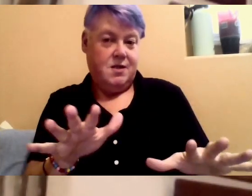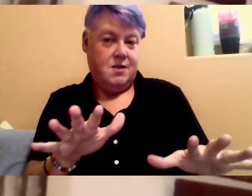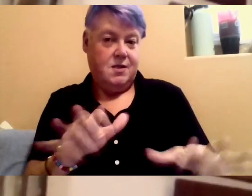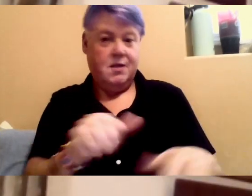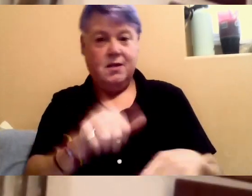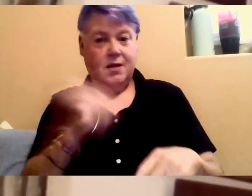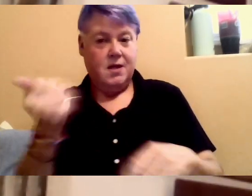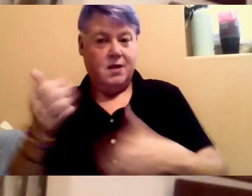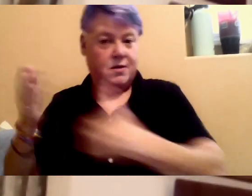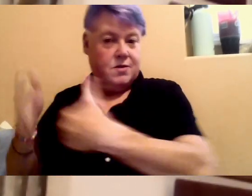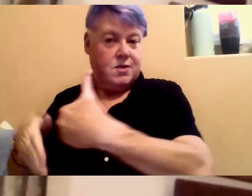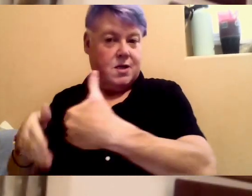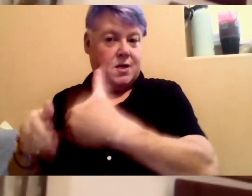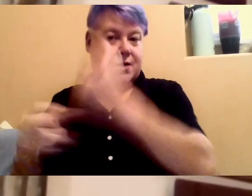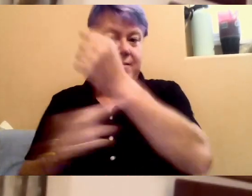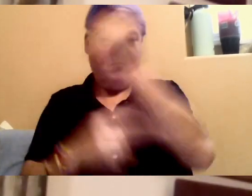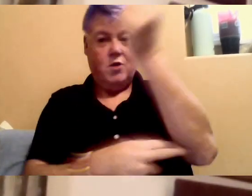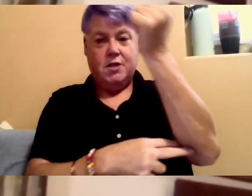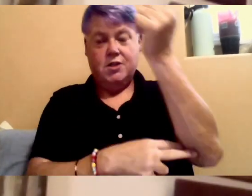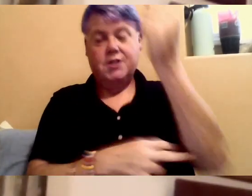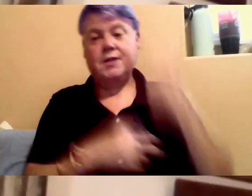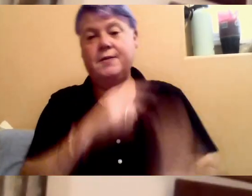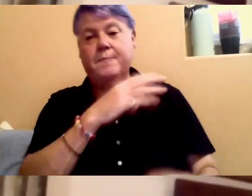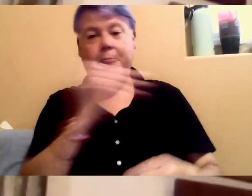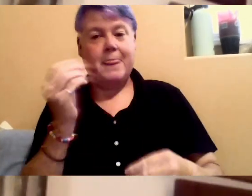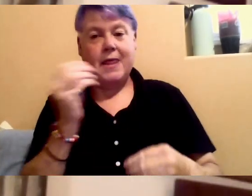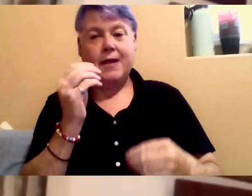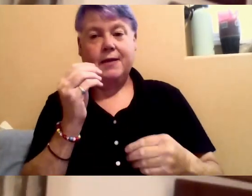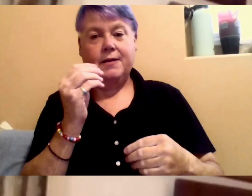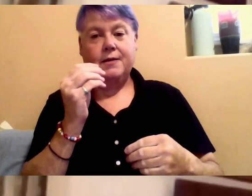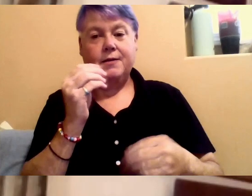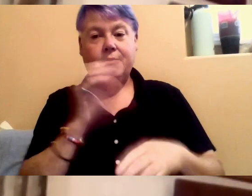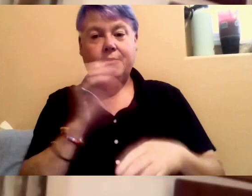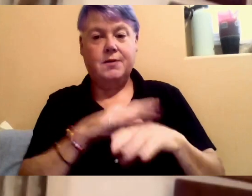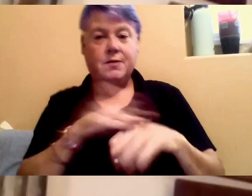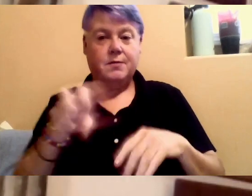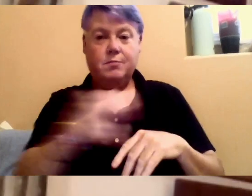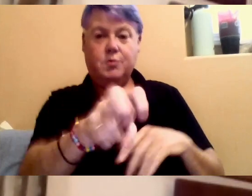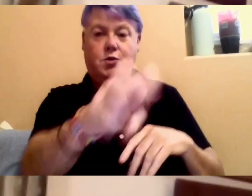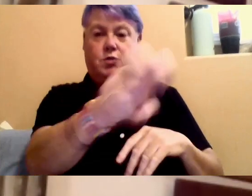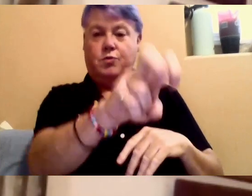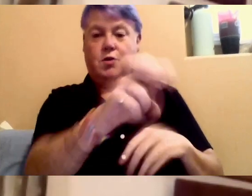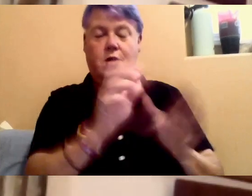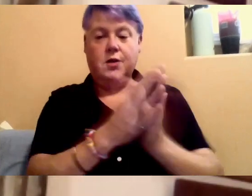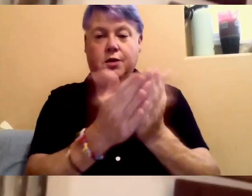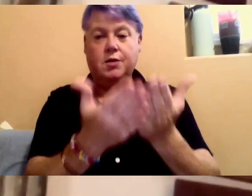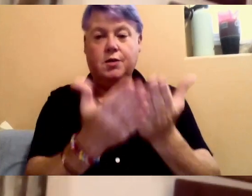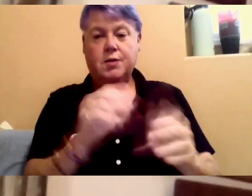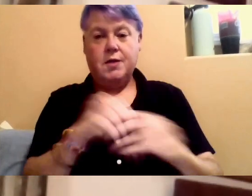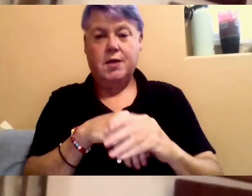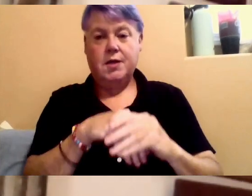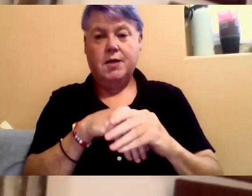Bridge. And I was on a book tour in